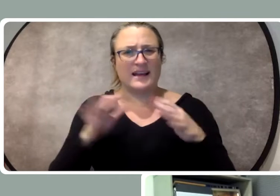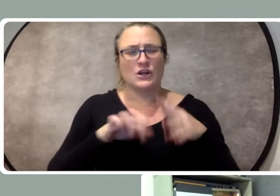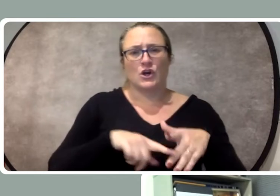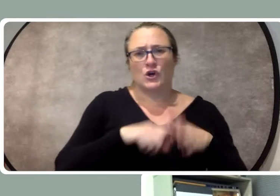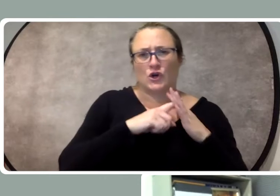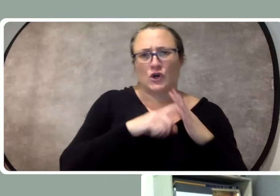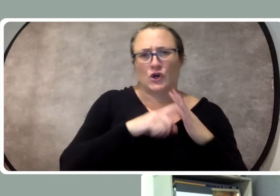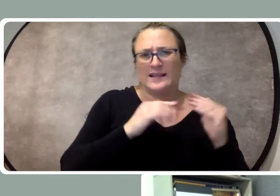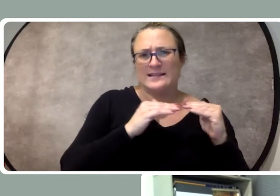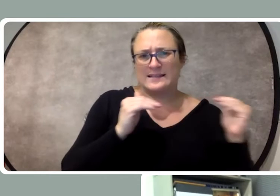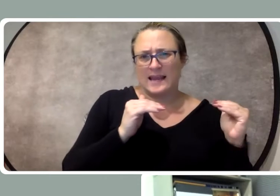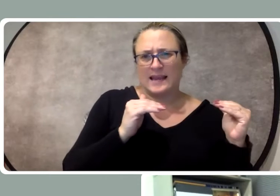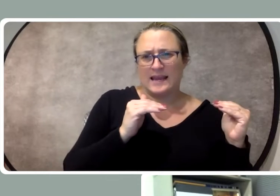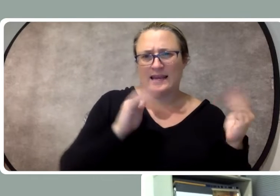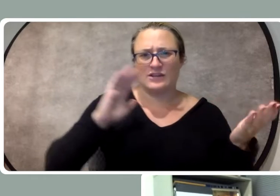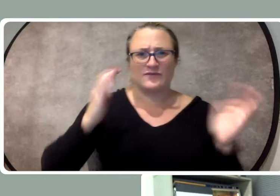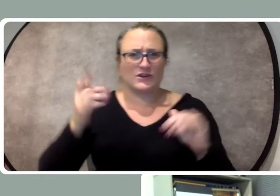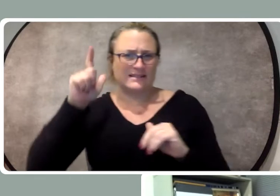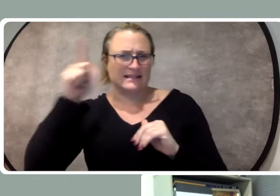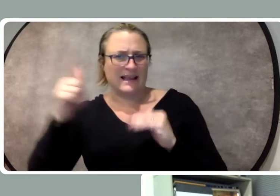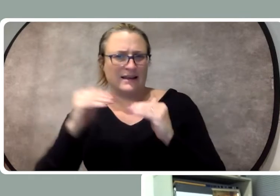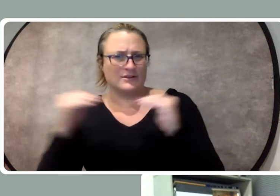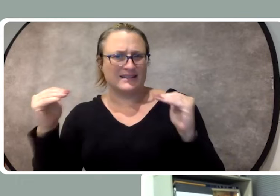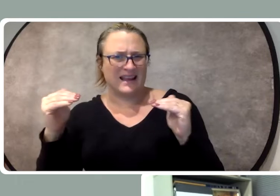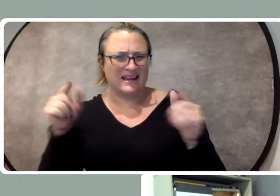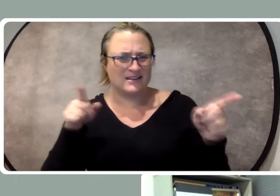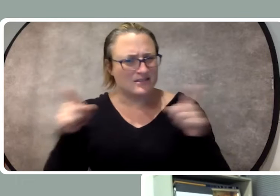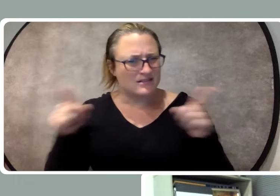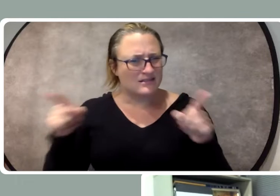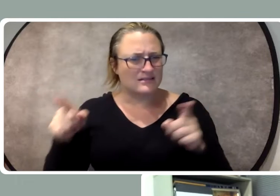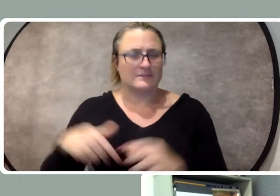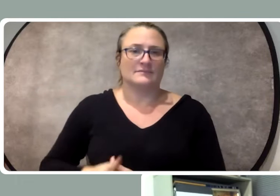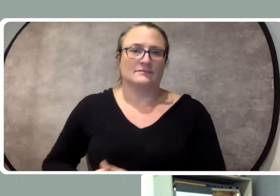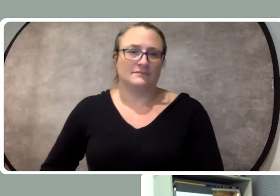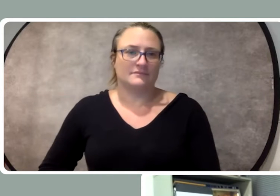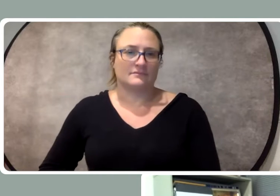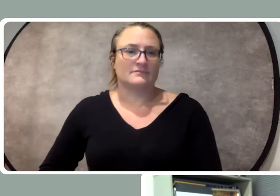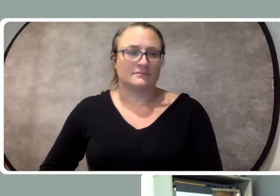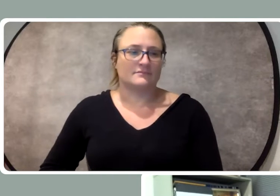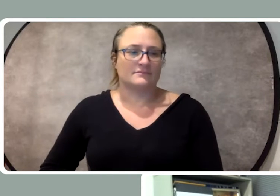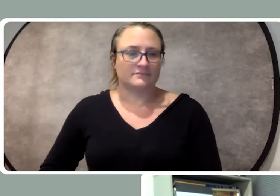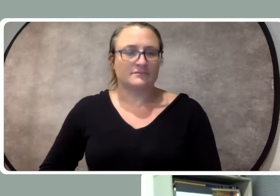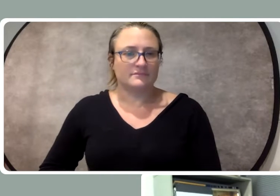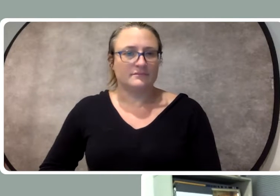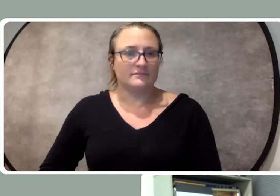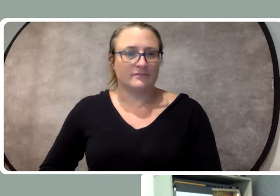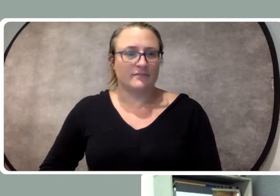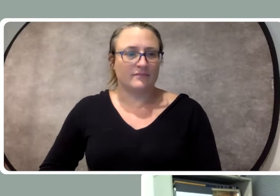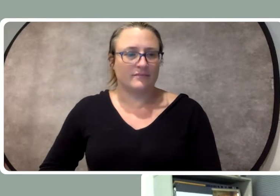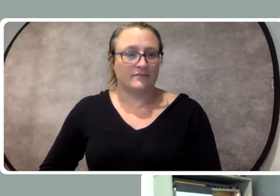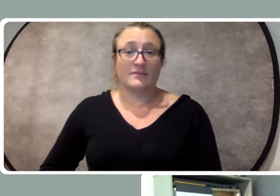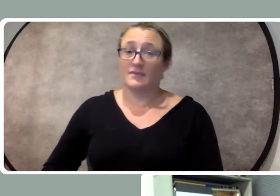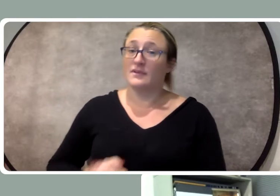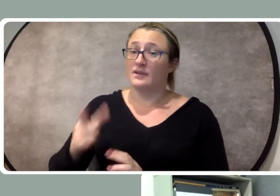breast cancer versus later stage breast cancer. Can you please speak to that? That's Yes. a great question. Yes. Thank you. Yeah, that's a very